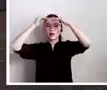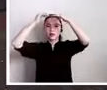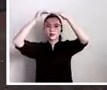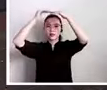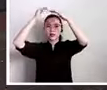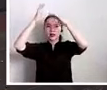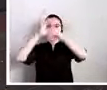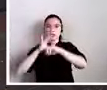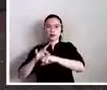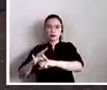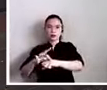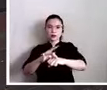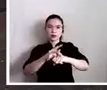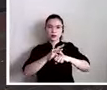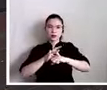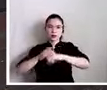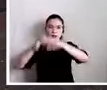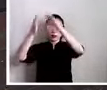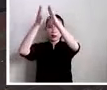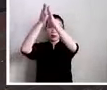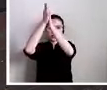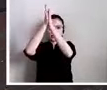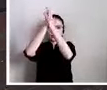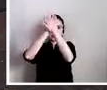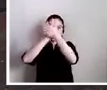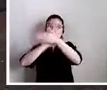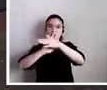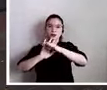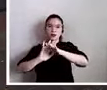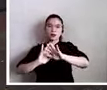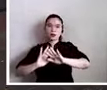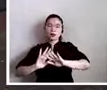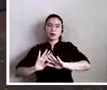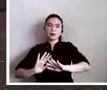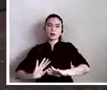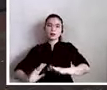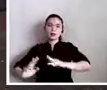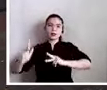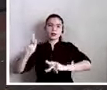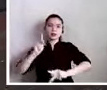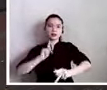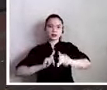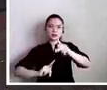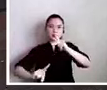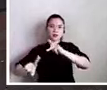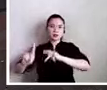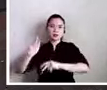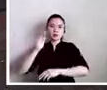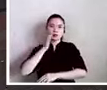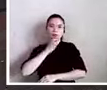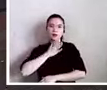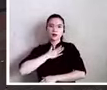And on earth, peace on earth, peace to people